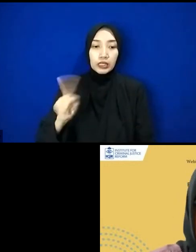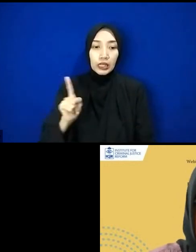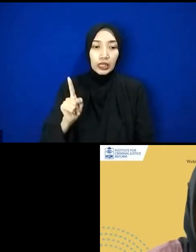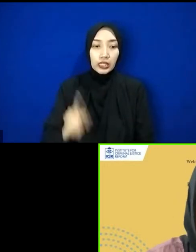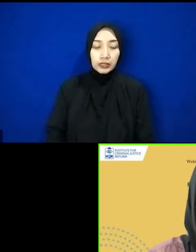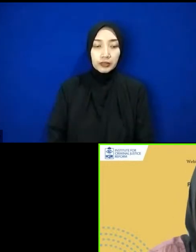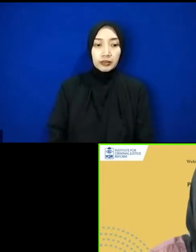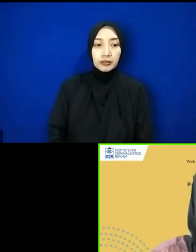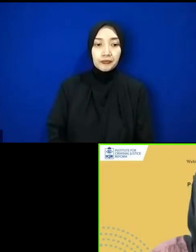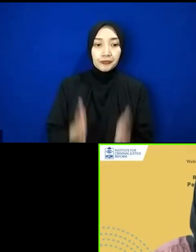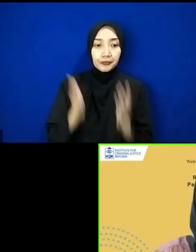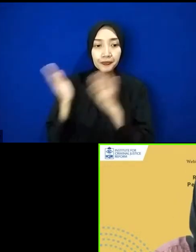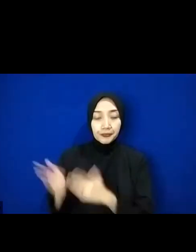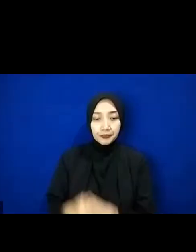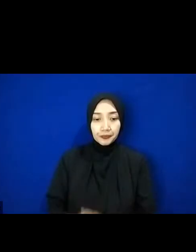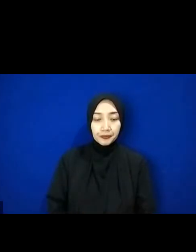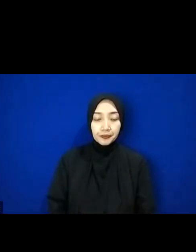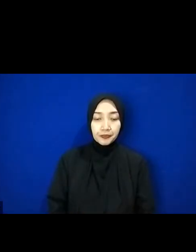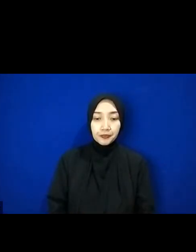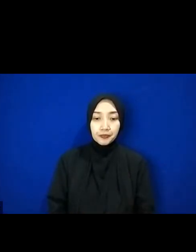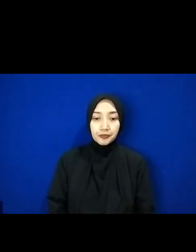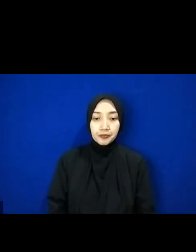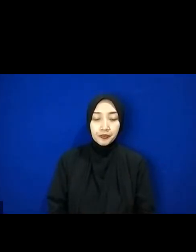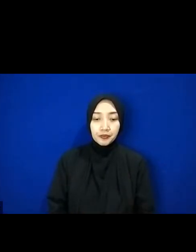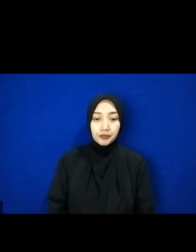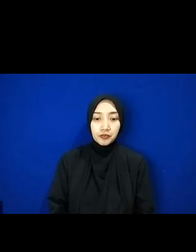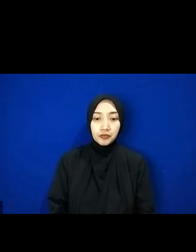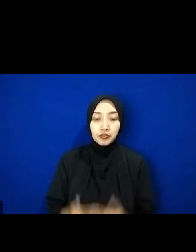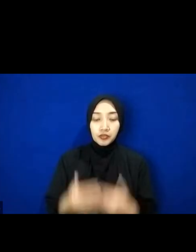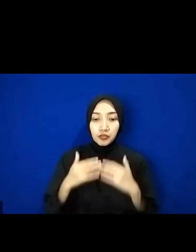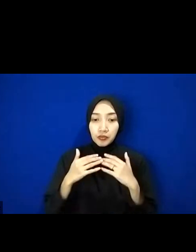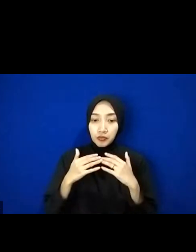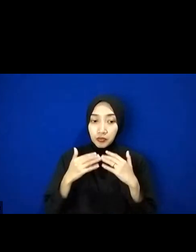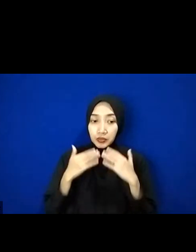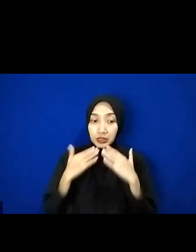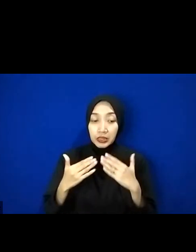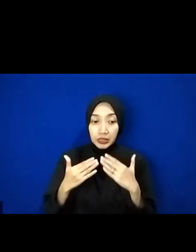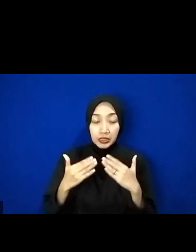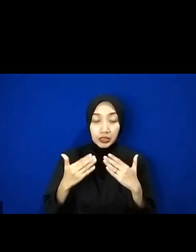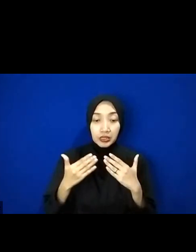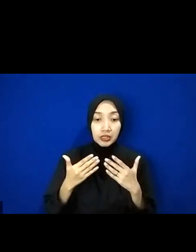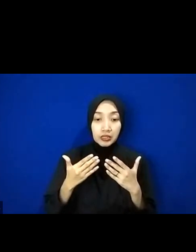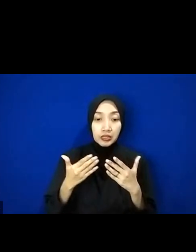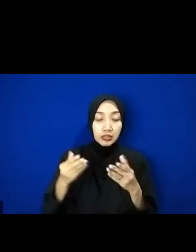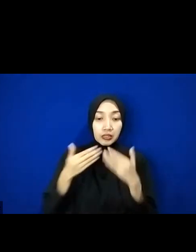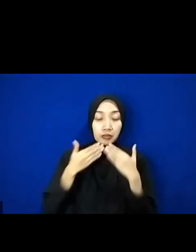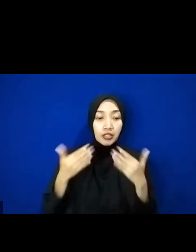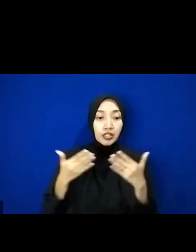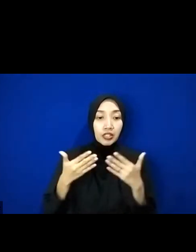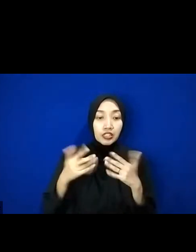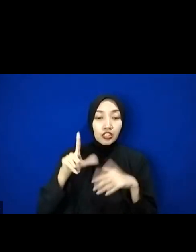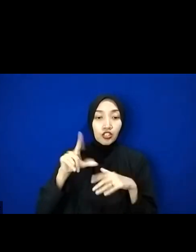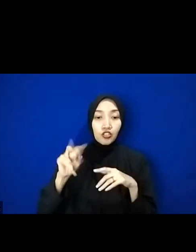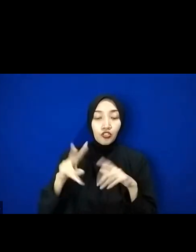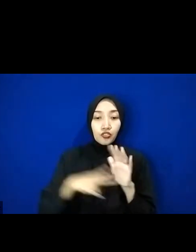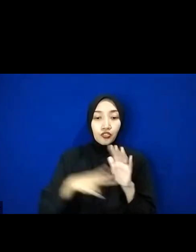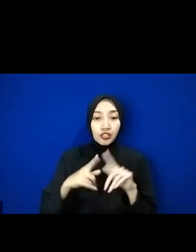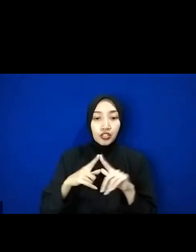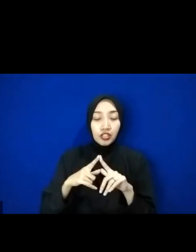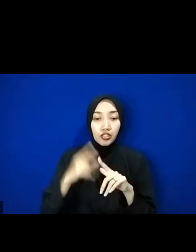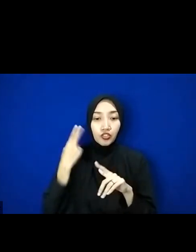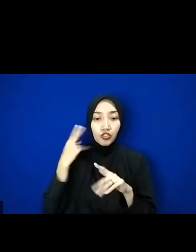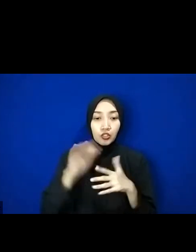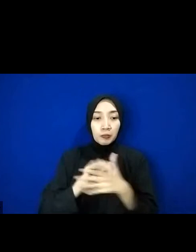please. Thank you so much, Mbak Lovina, for the very kind introduction. All